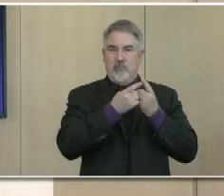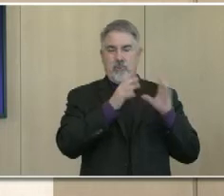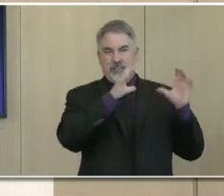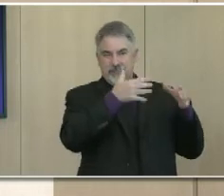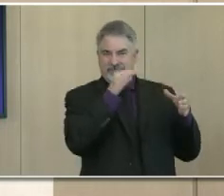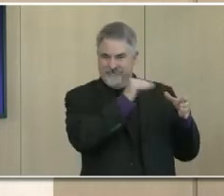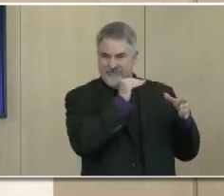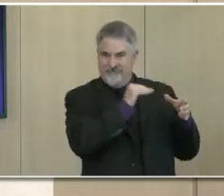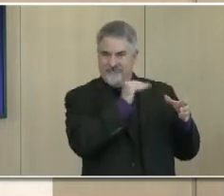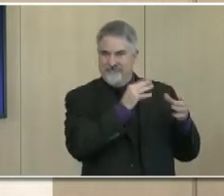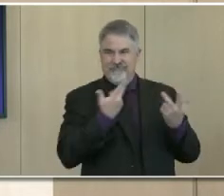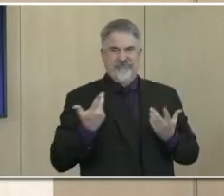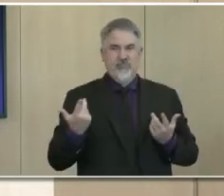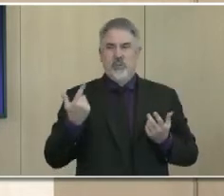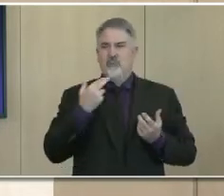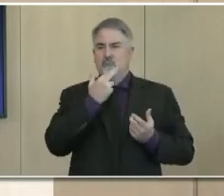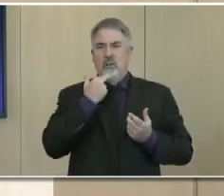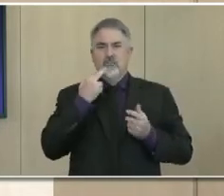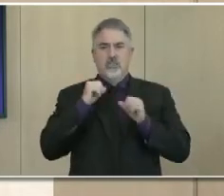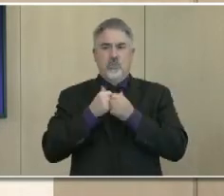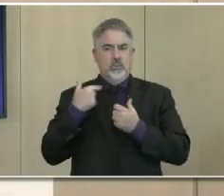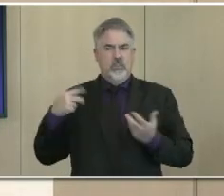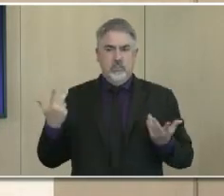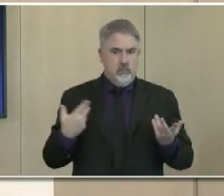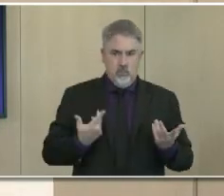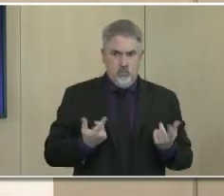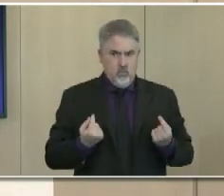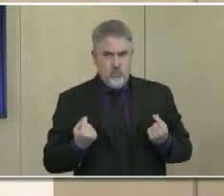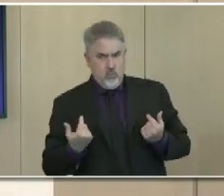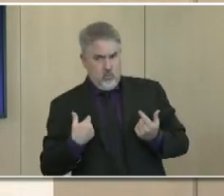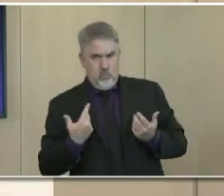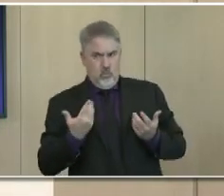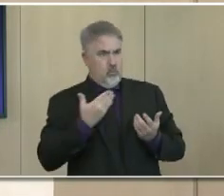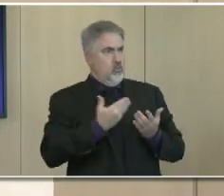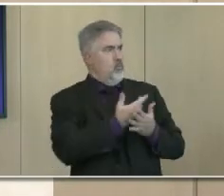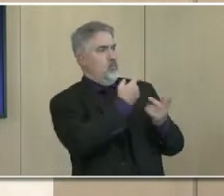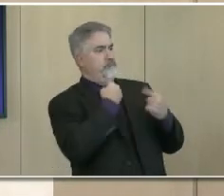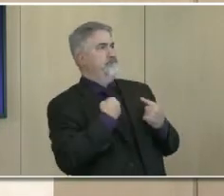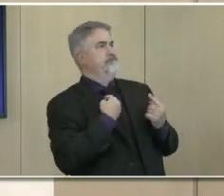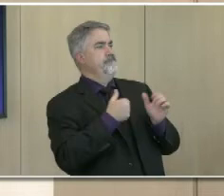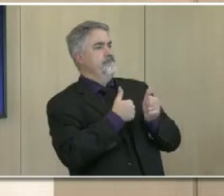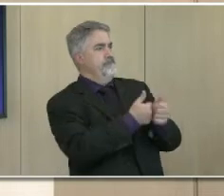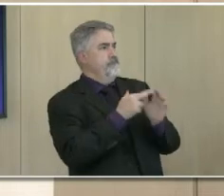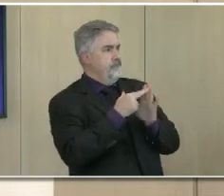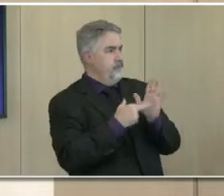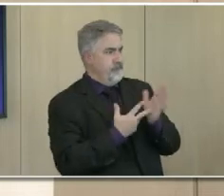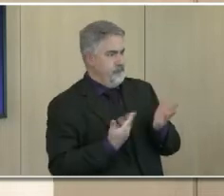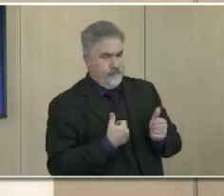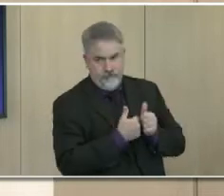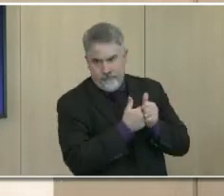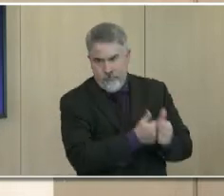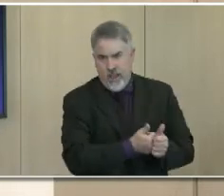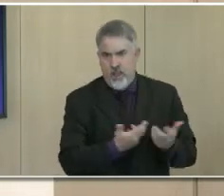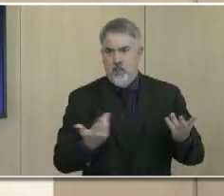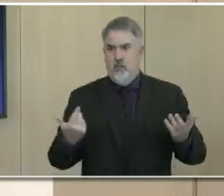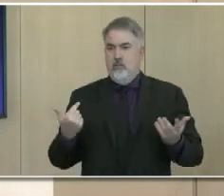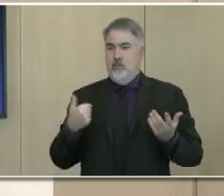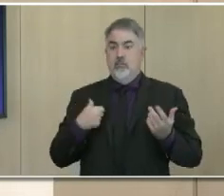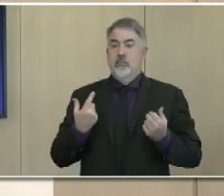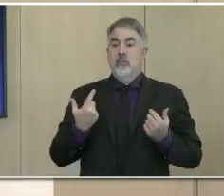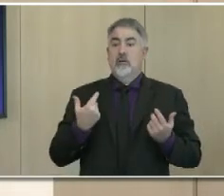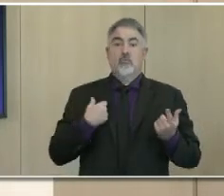and wanted to be involved in the order. We feel that restaurants and the restaurant industry are an essential